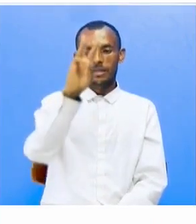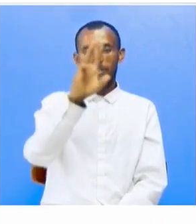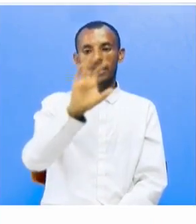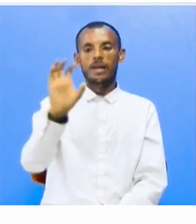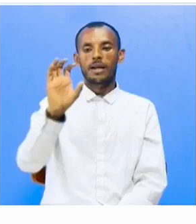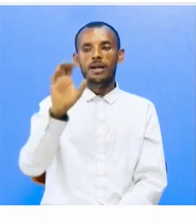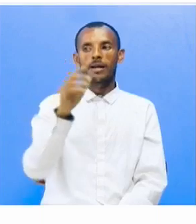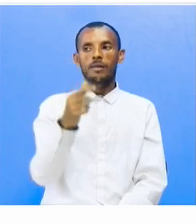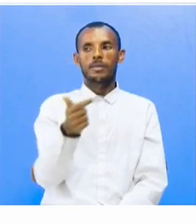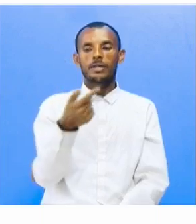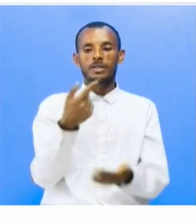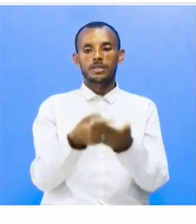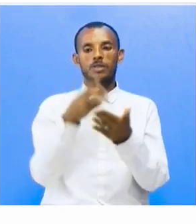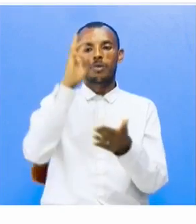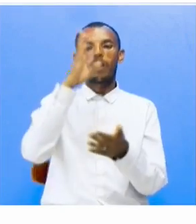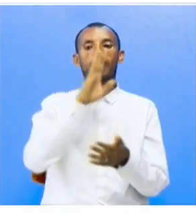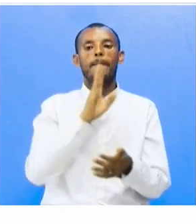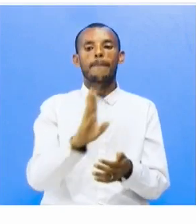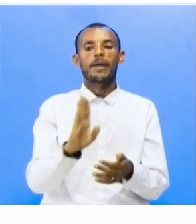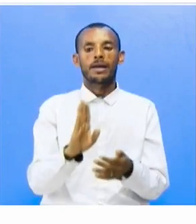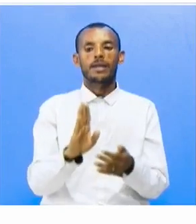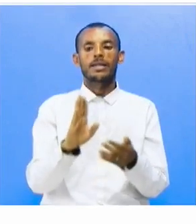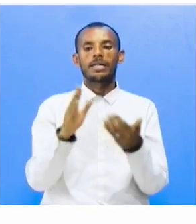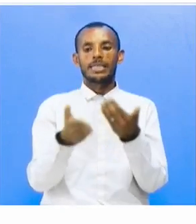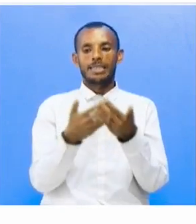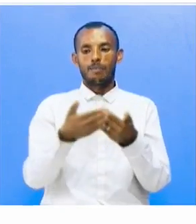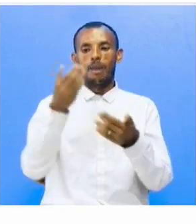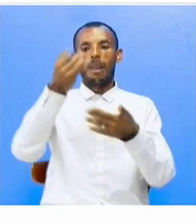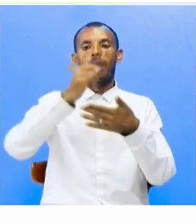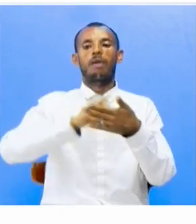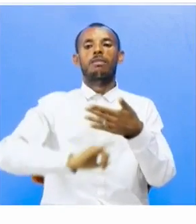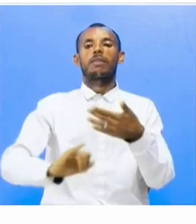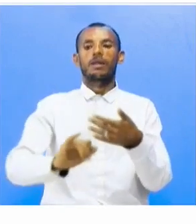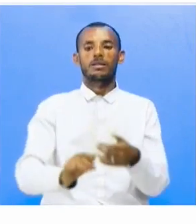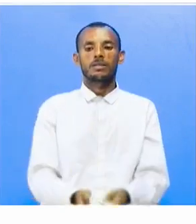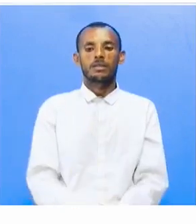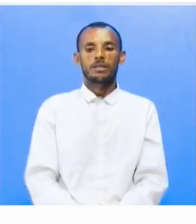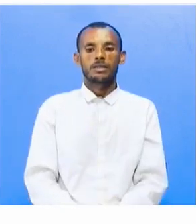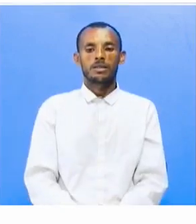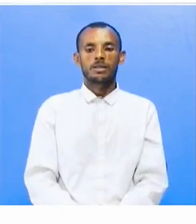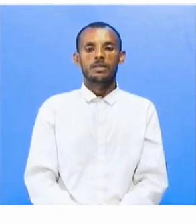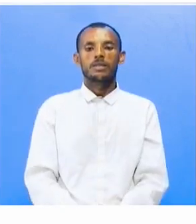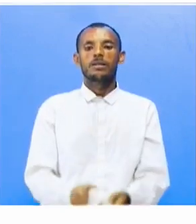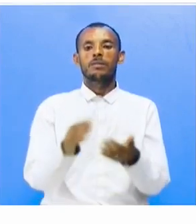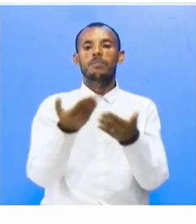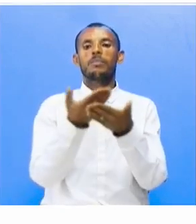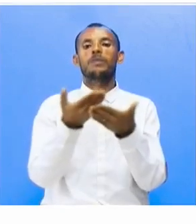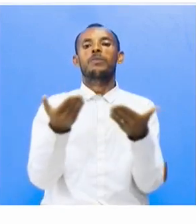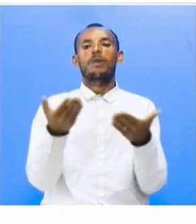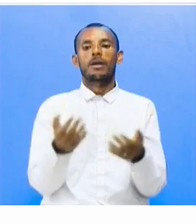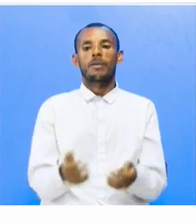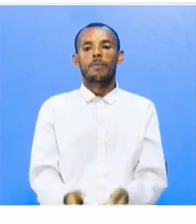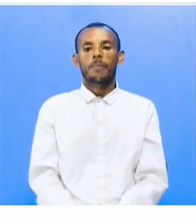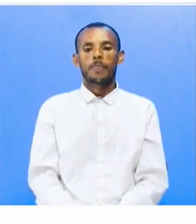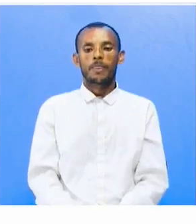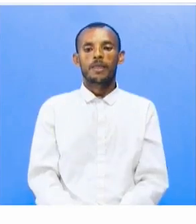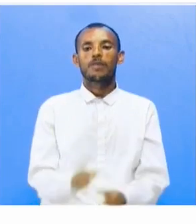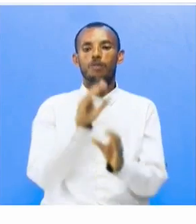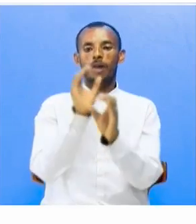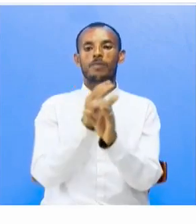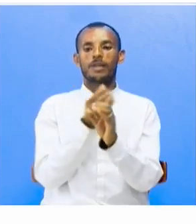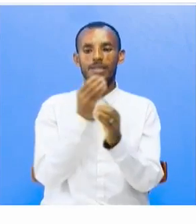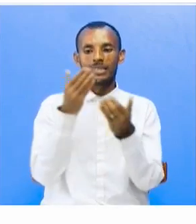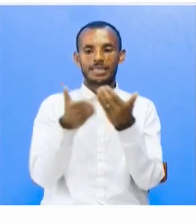birr. This will be the simple interest. By the way, to calculate